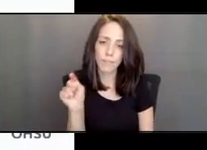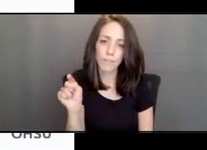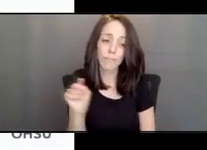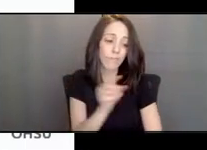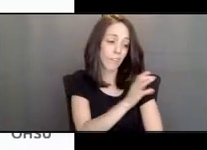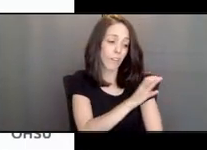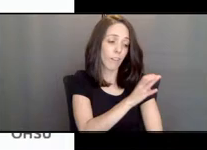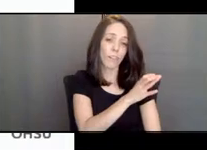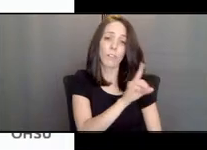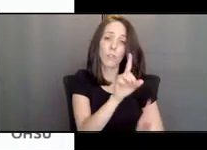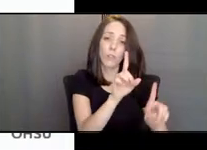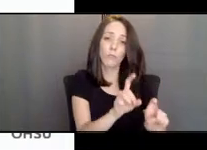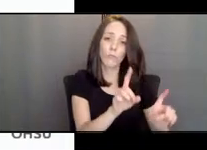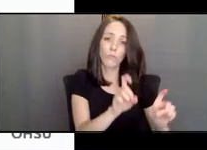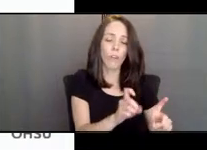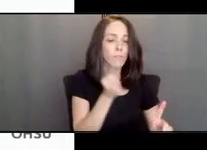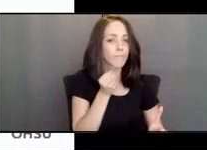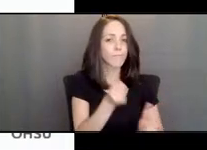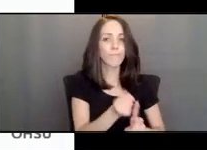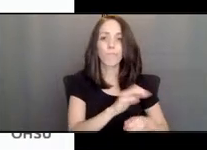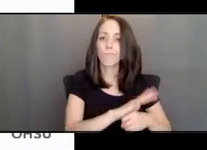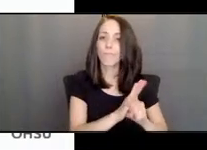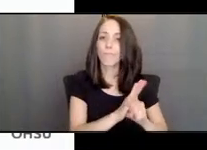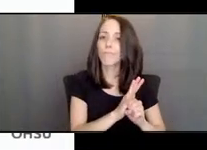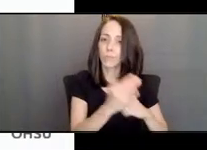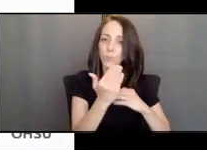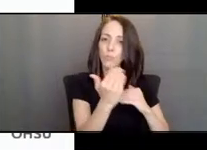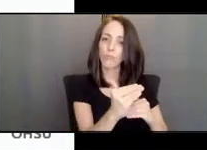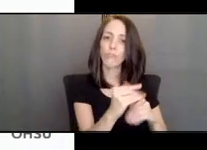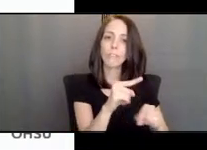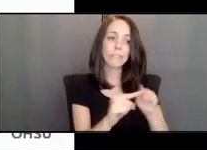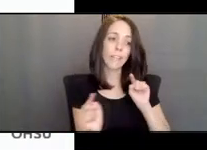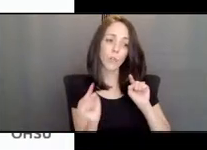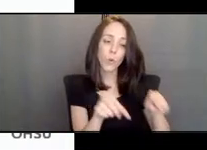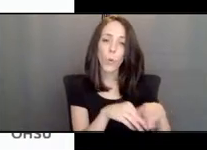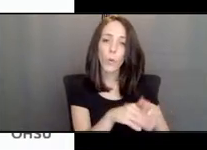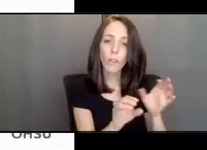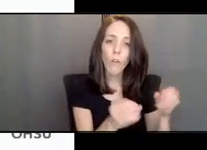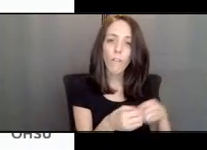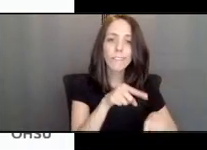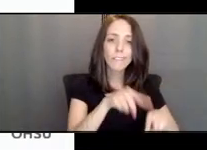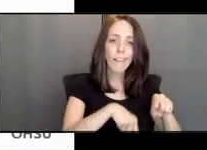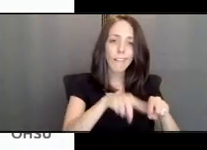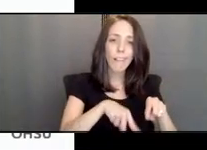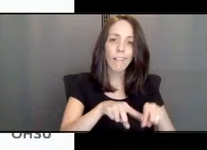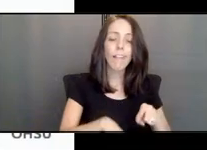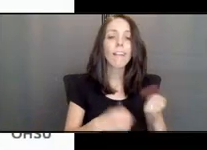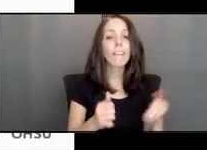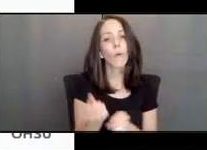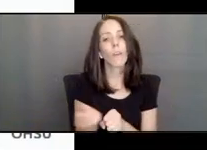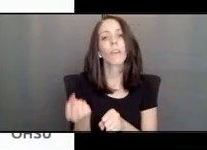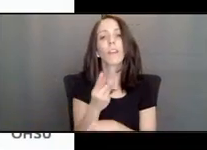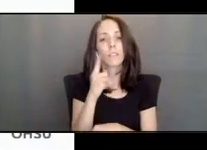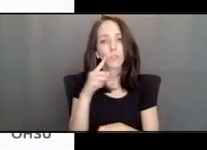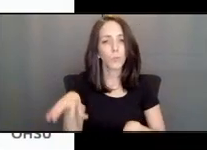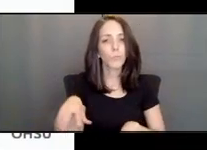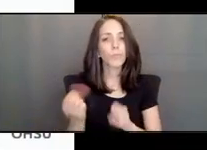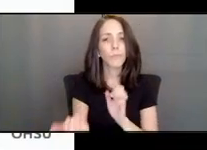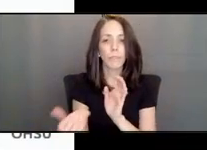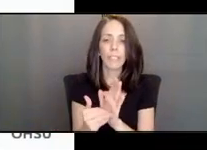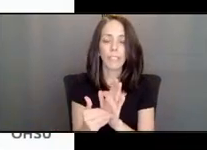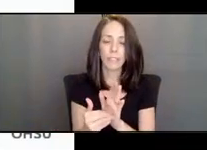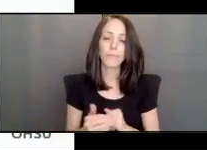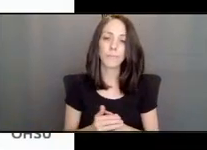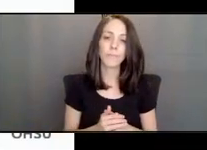pandemic restrictions and are also projected to pick up significantly next year. Gifts provide